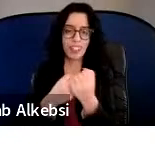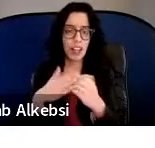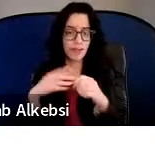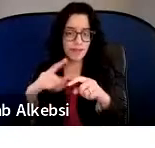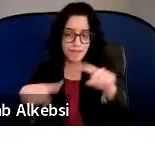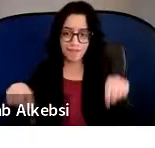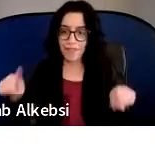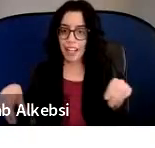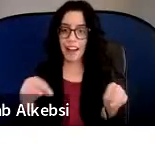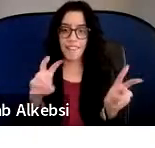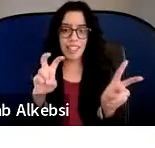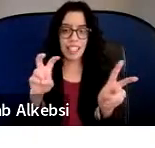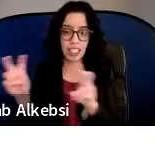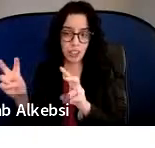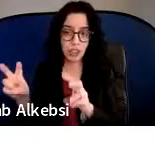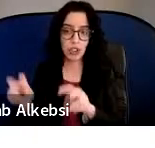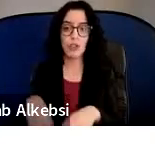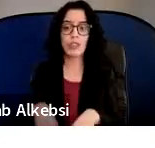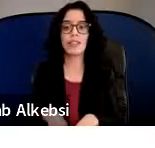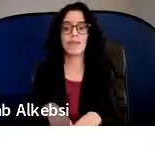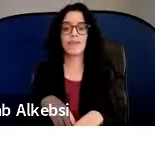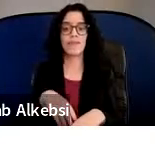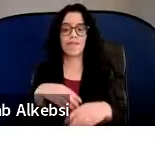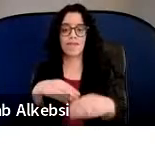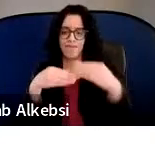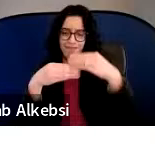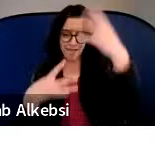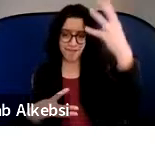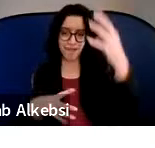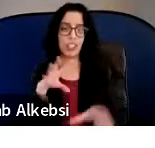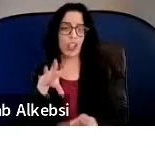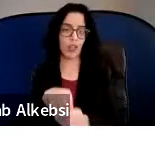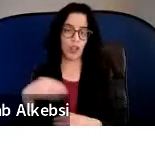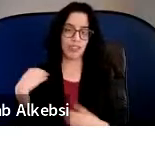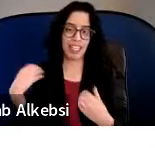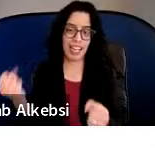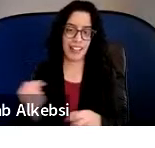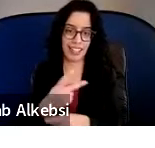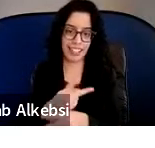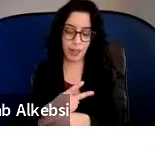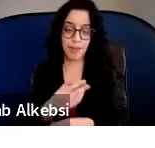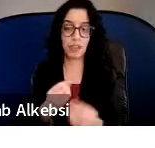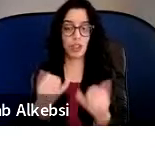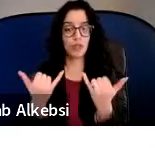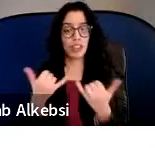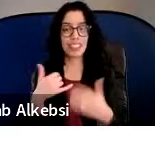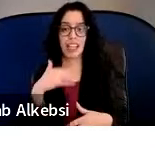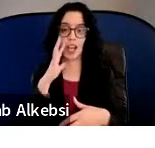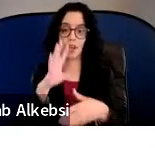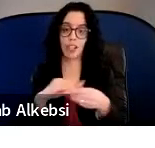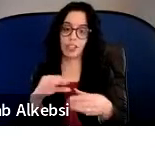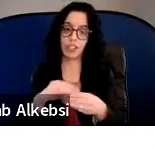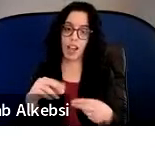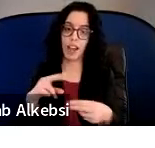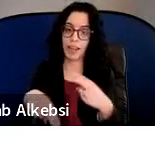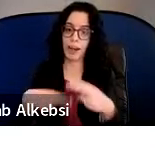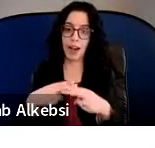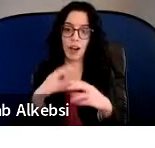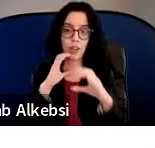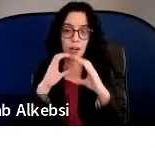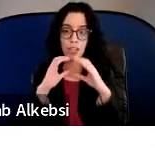and deafblind people. We advocate on a variety of issues, including